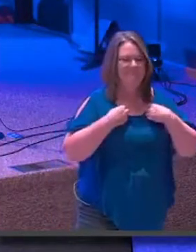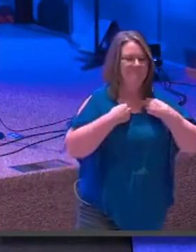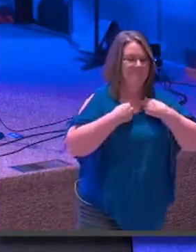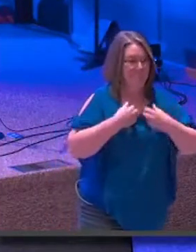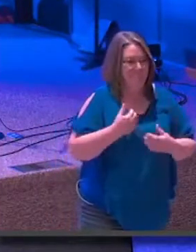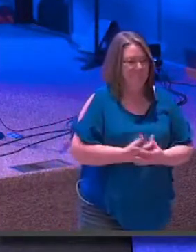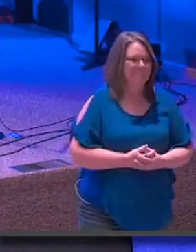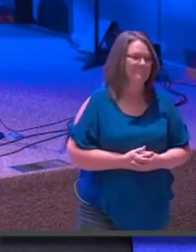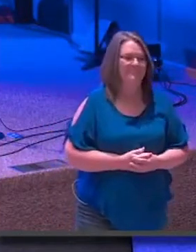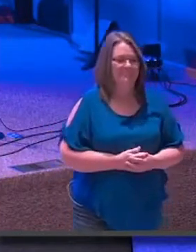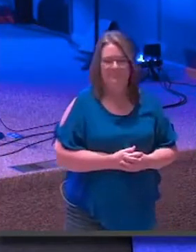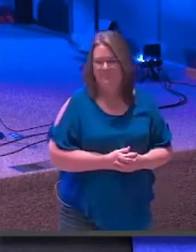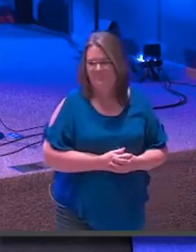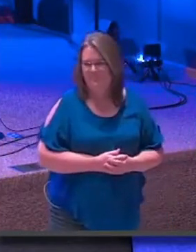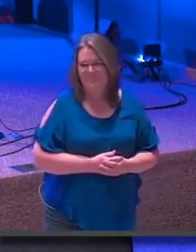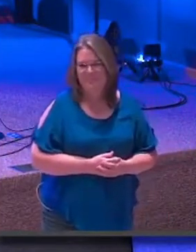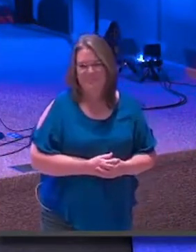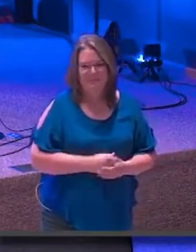Too bad Diane wasn't in here.